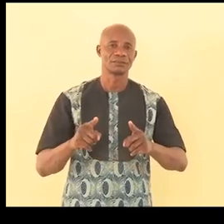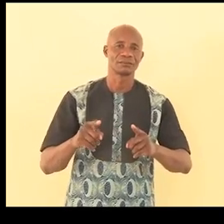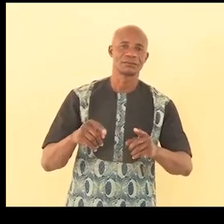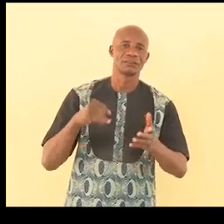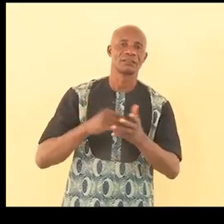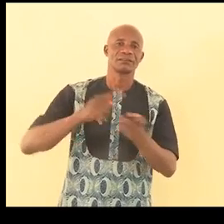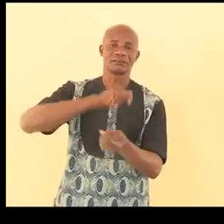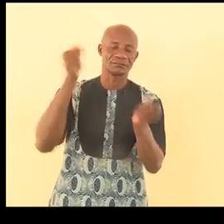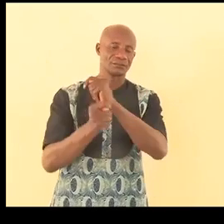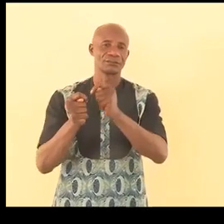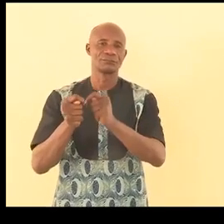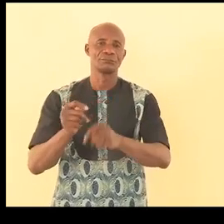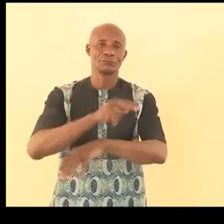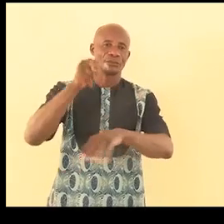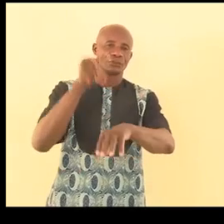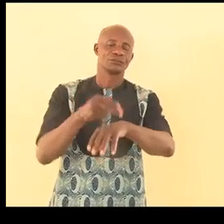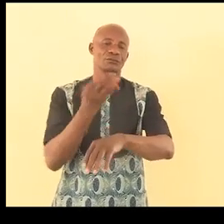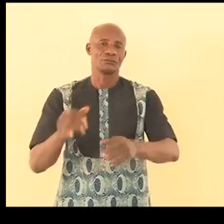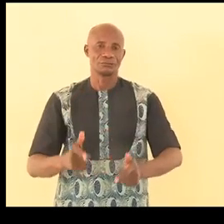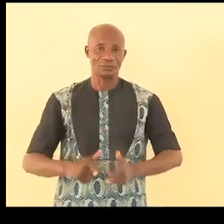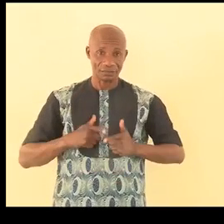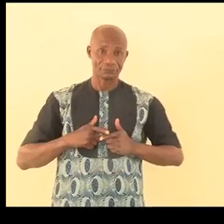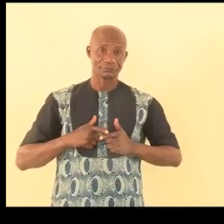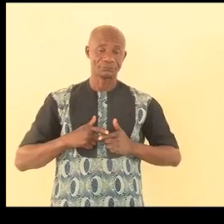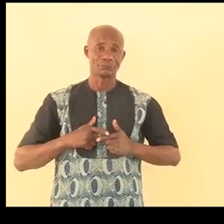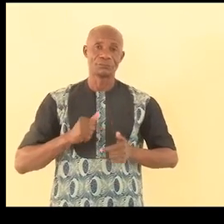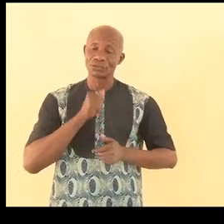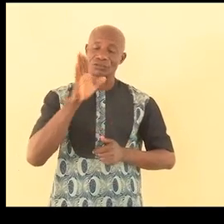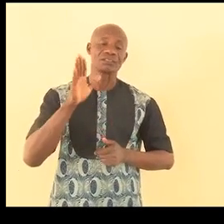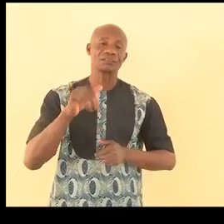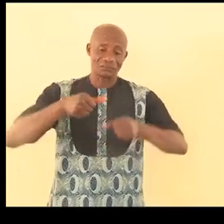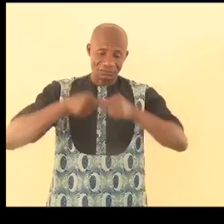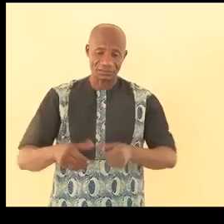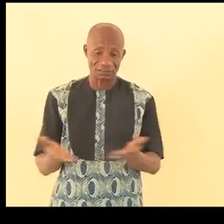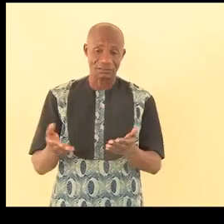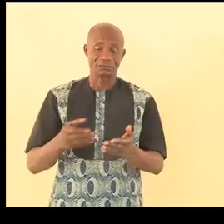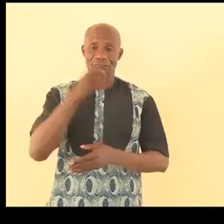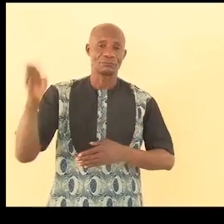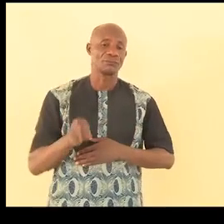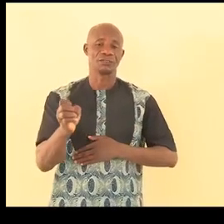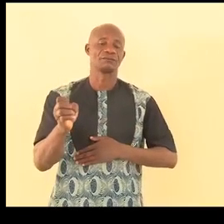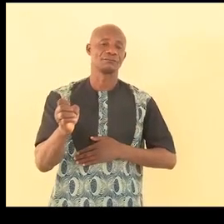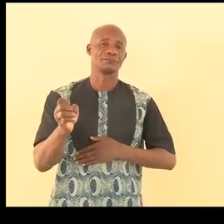But the transitory nature of life and its problems, nothing stays here forever.